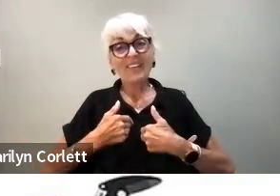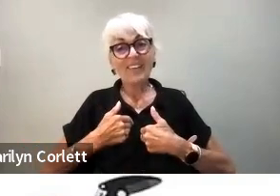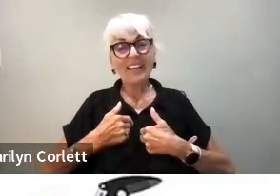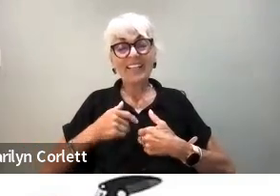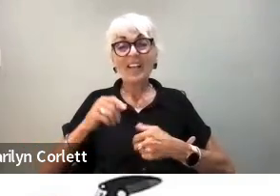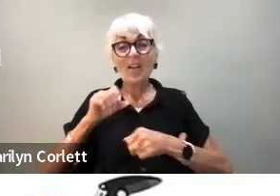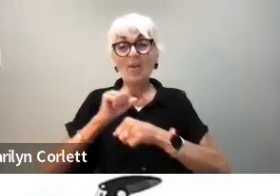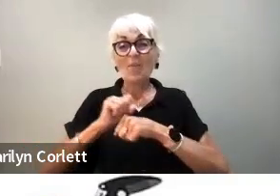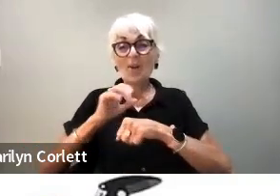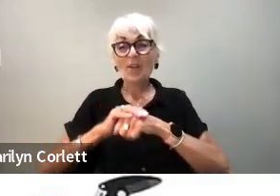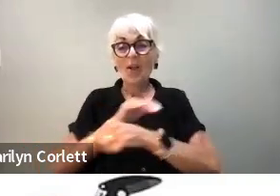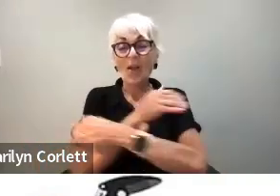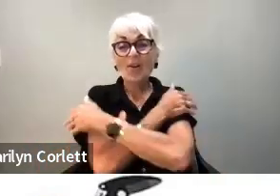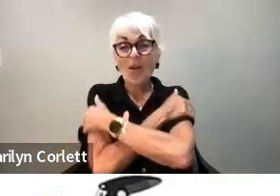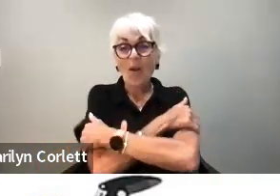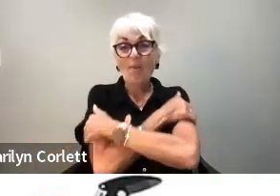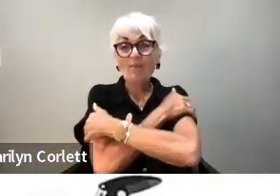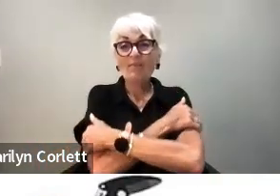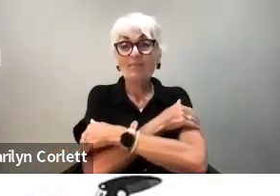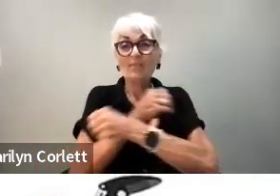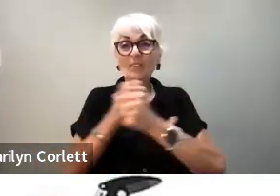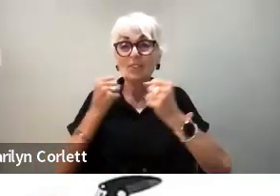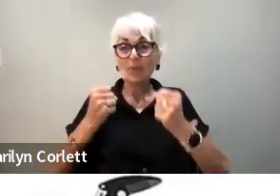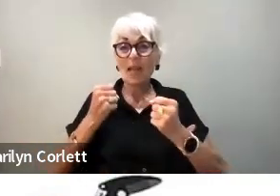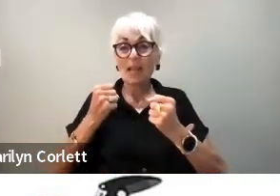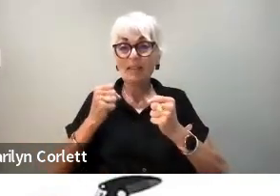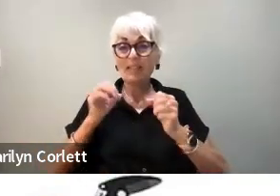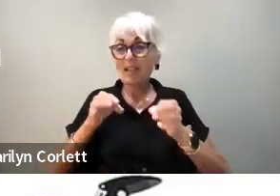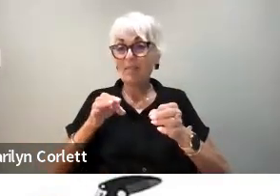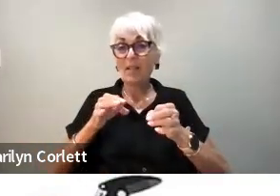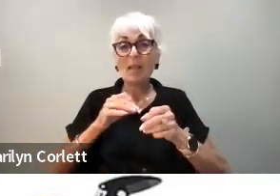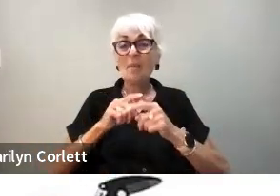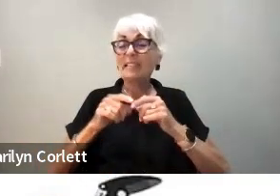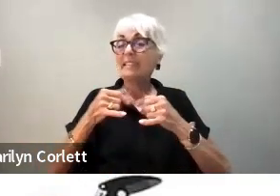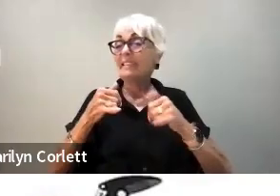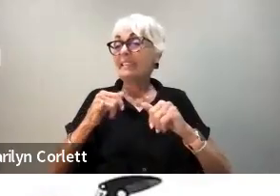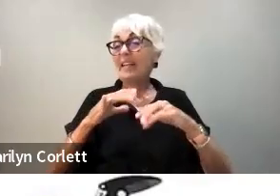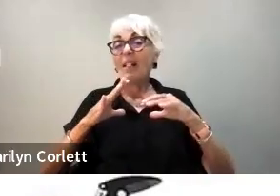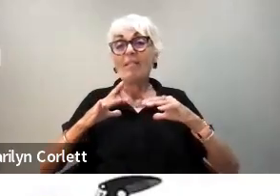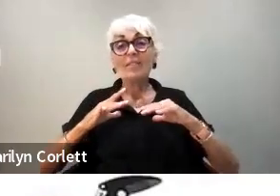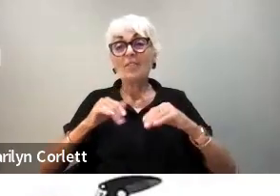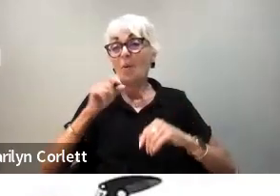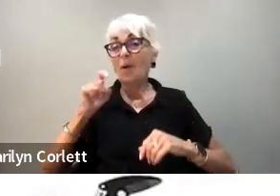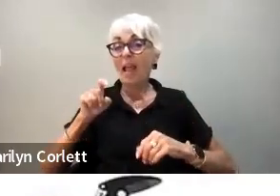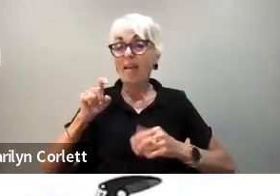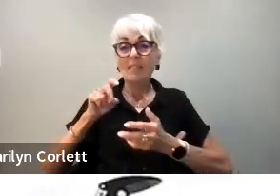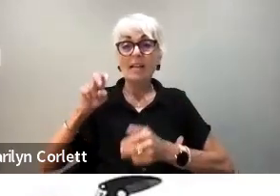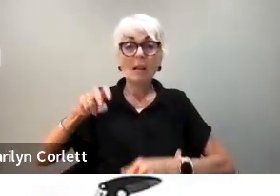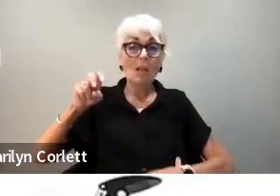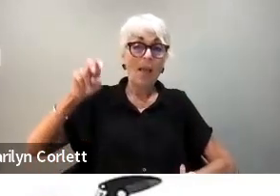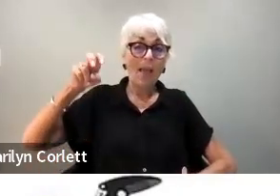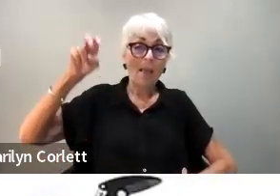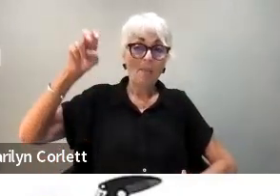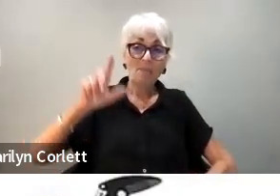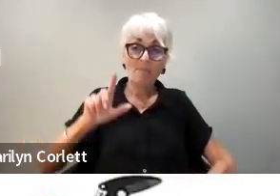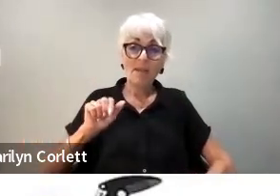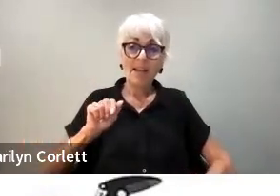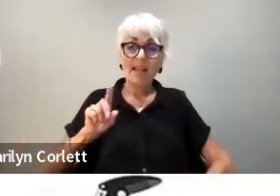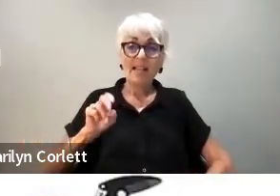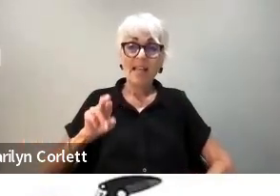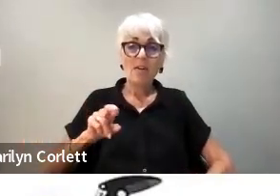arm strength definitely with these, but it's still great. You don't have to climb on a ladder. Um, and then also